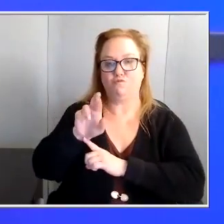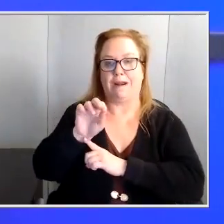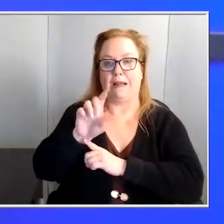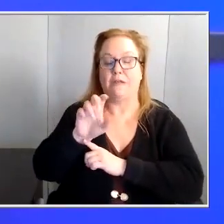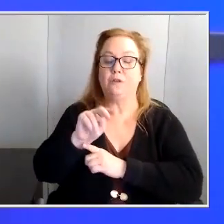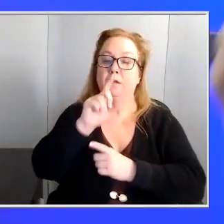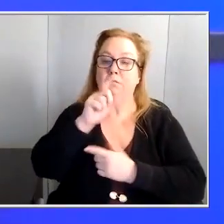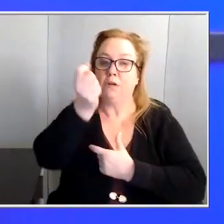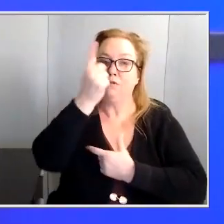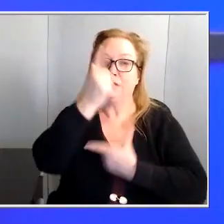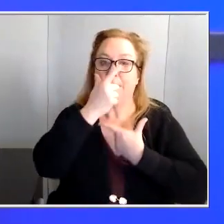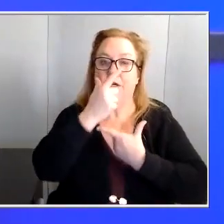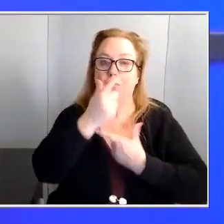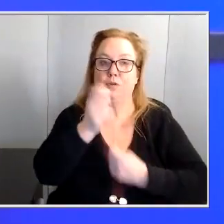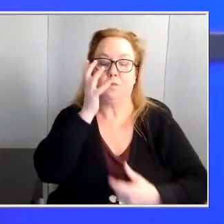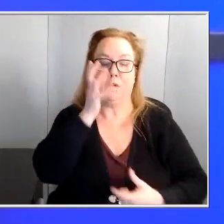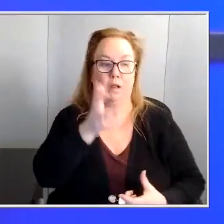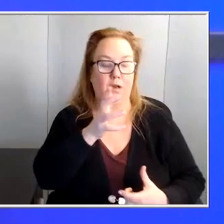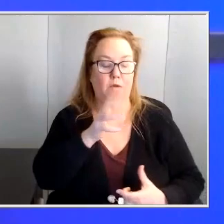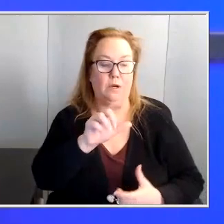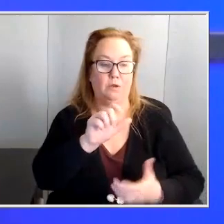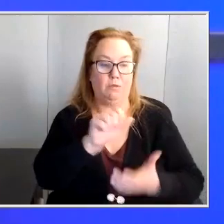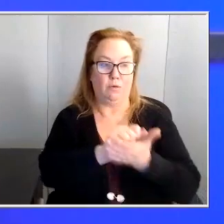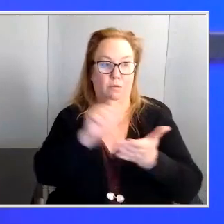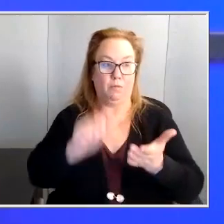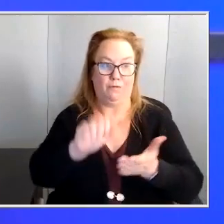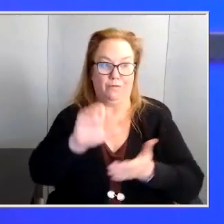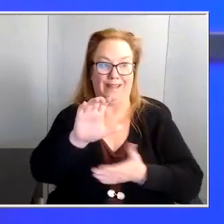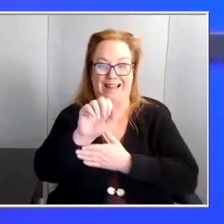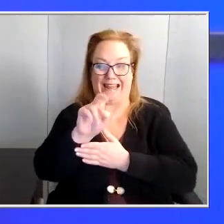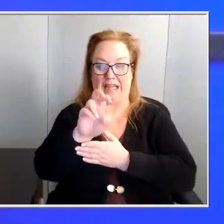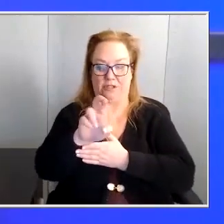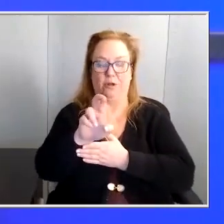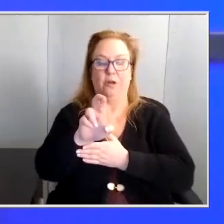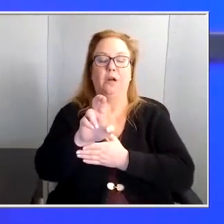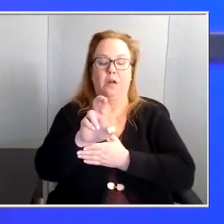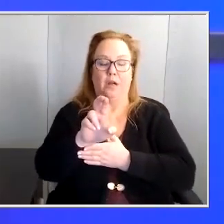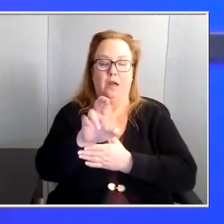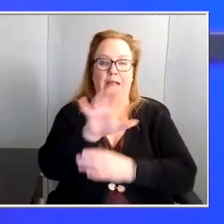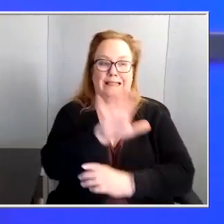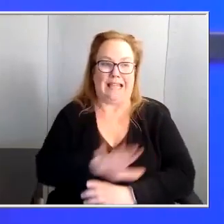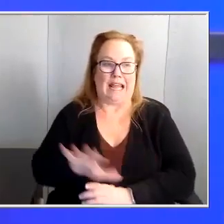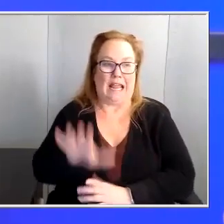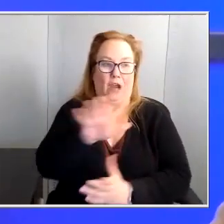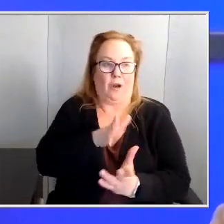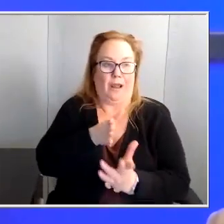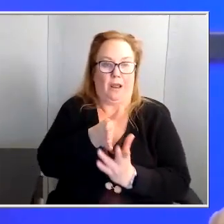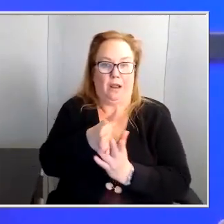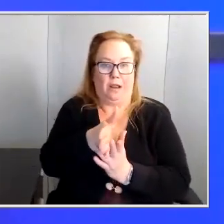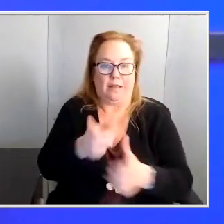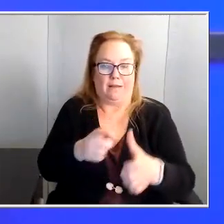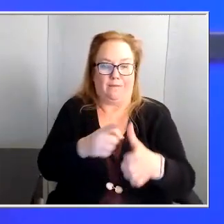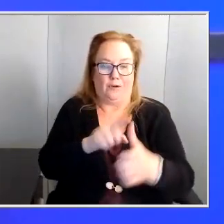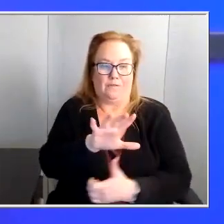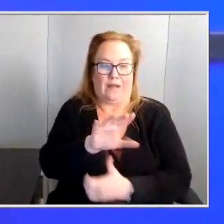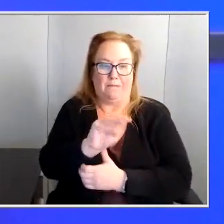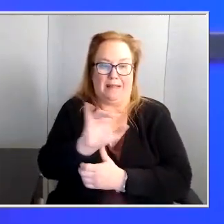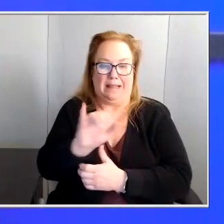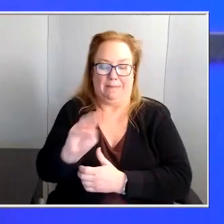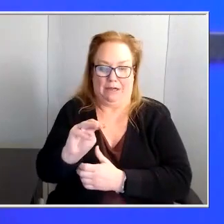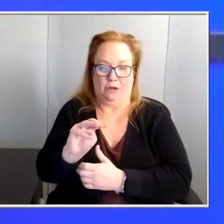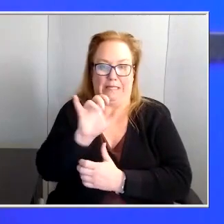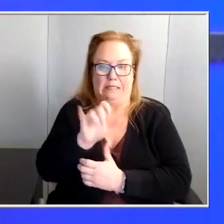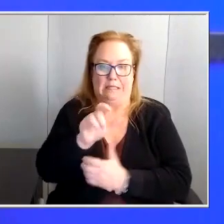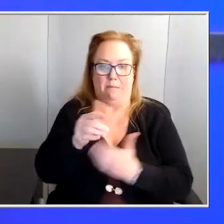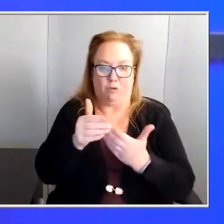because when we take out glioblastoma, by far the most concentrated area of infiltrated tumor is that first 5 millimeters, and the fact that those